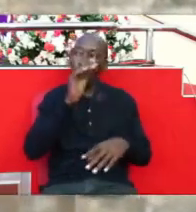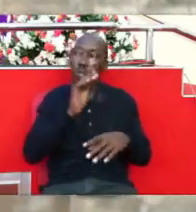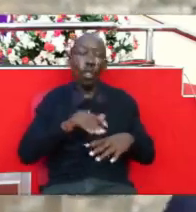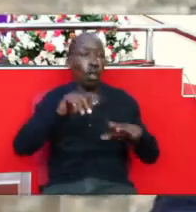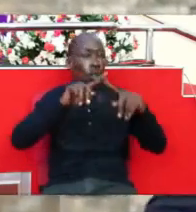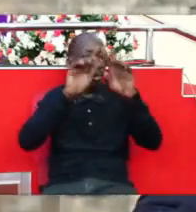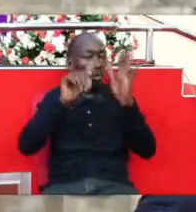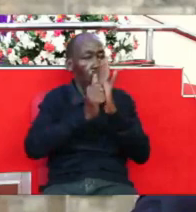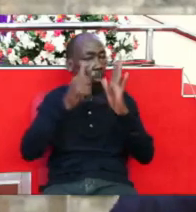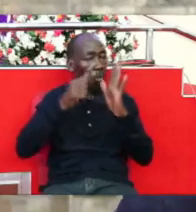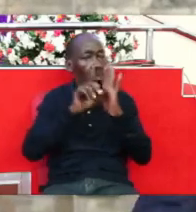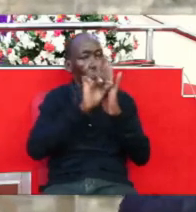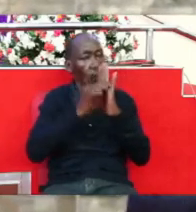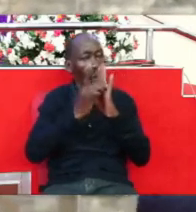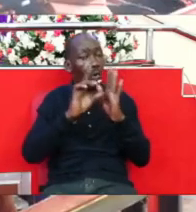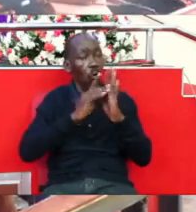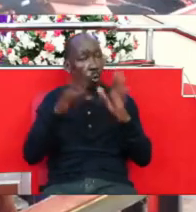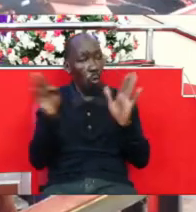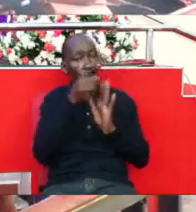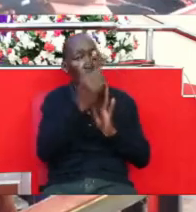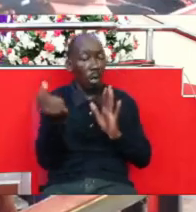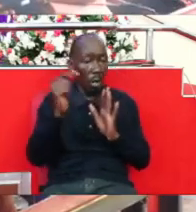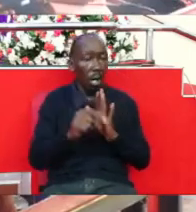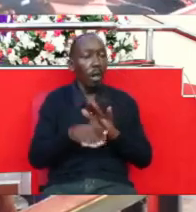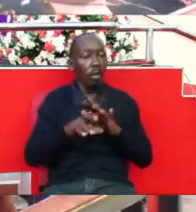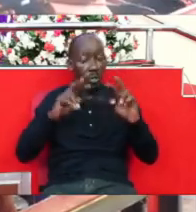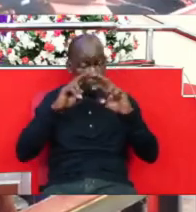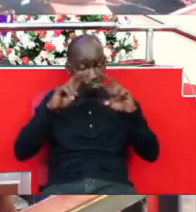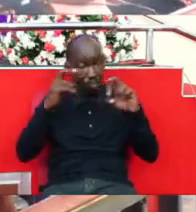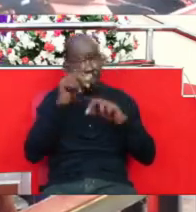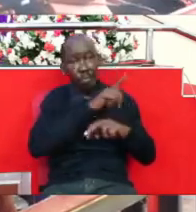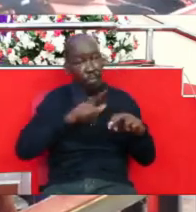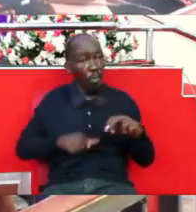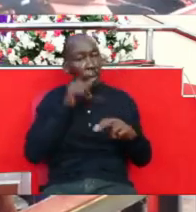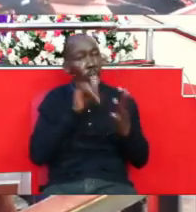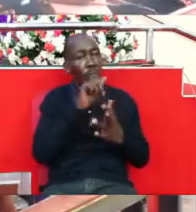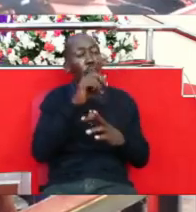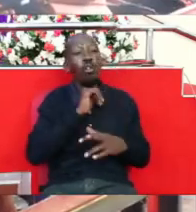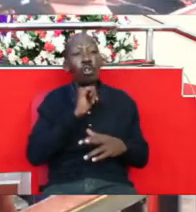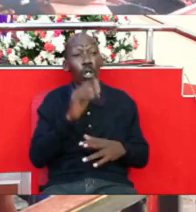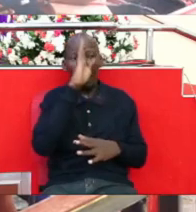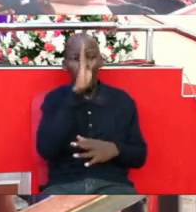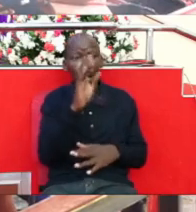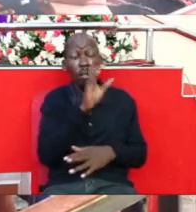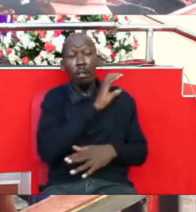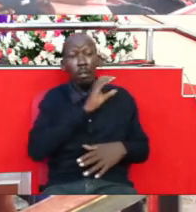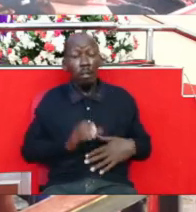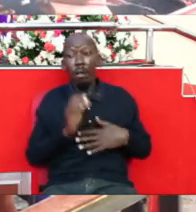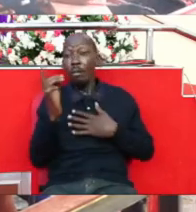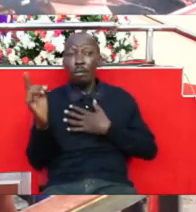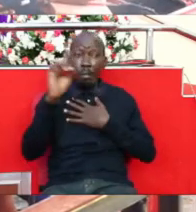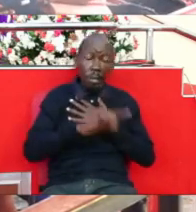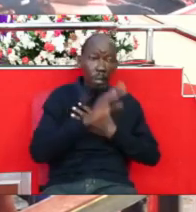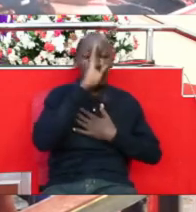you to come and seek the Lord. Na milango yamefunguliwa ili ukuje mtafute Bwana. That you are not a Sunday Christian. Kwamba wewe si mshirika tu